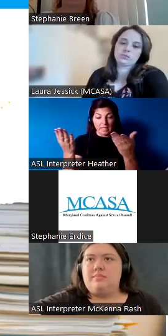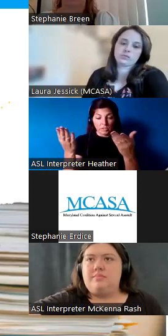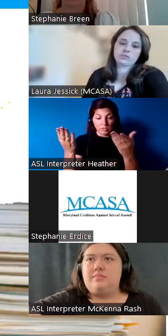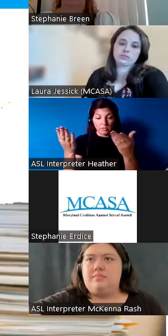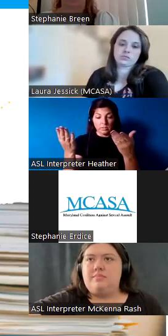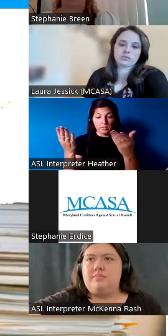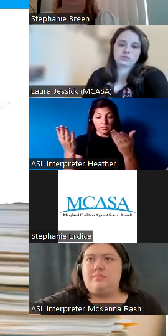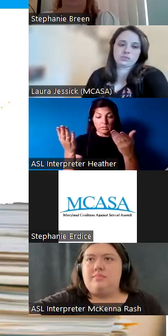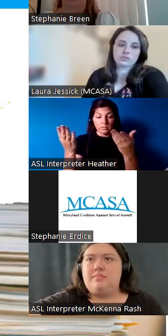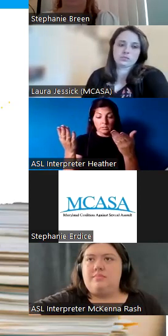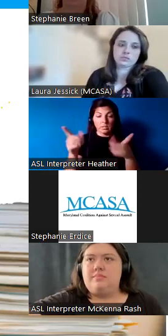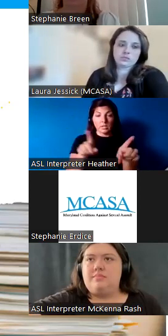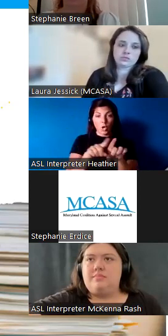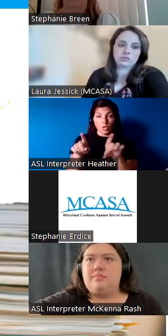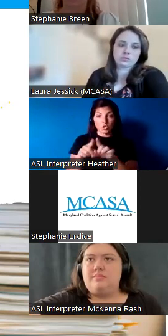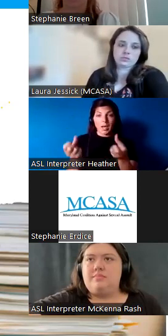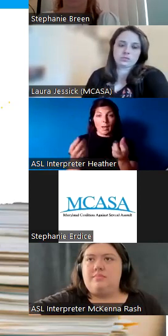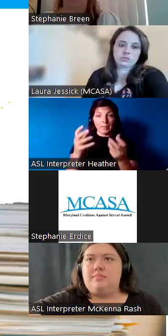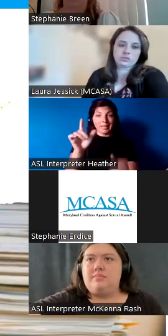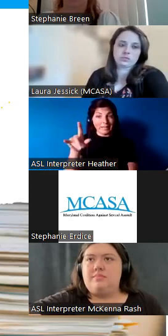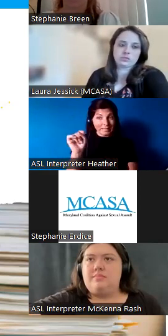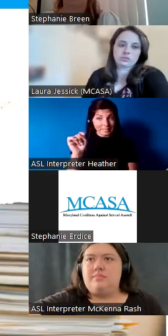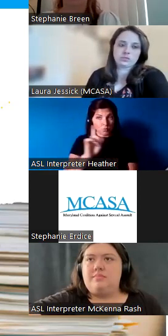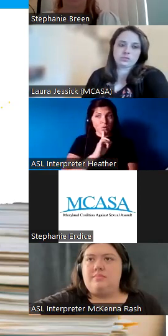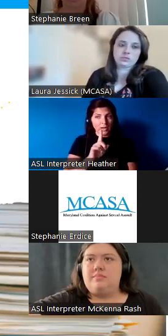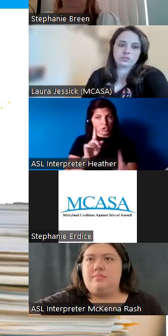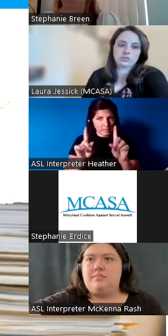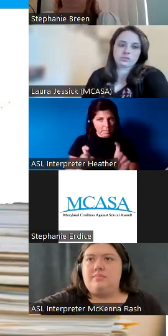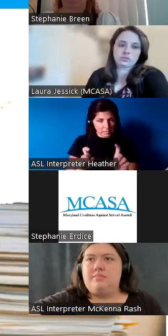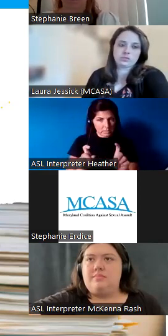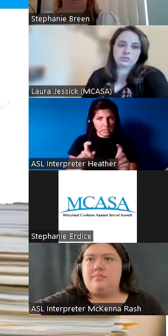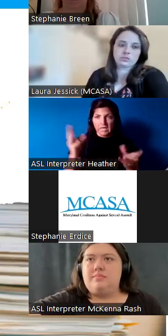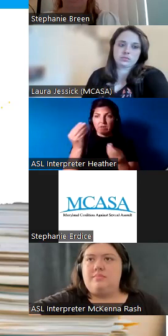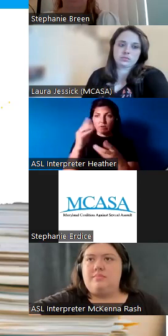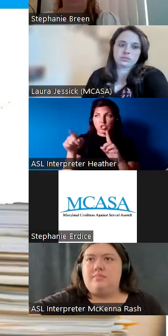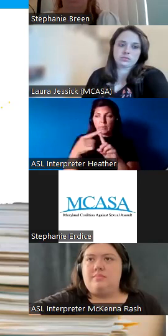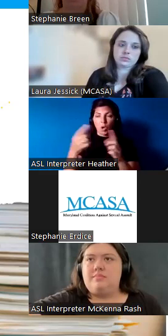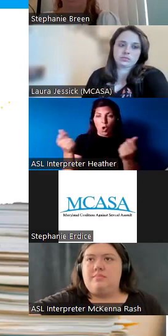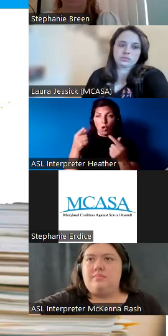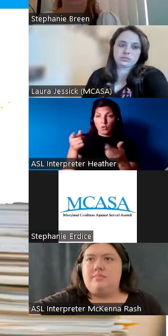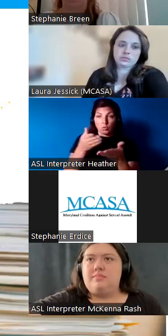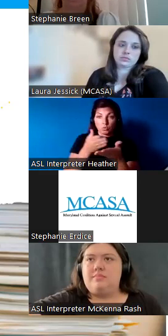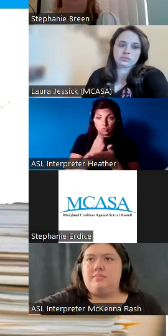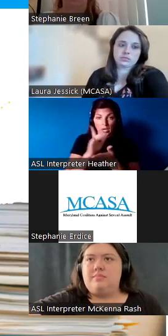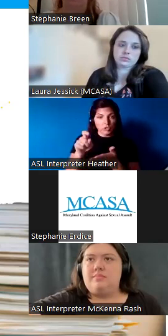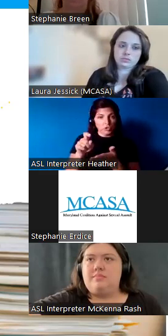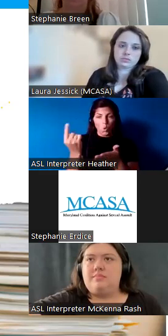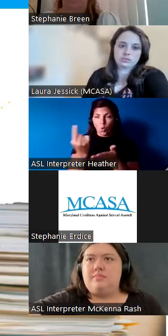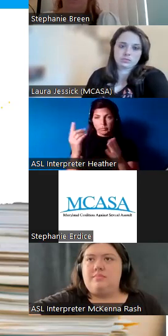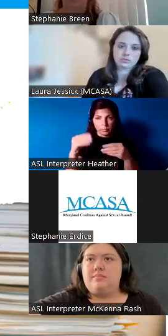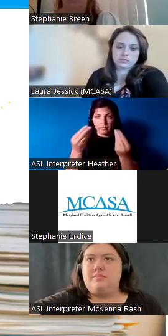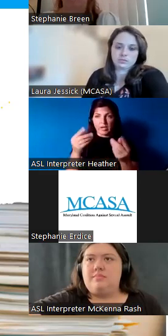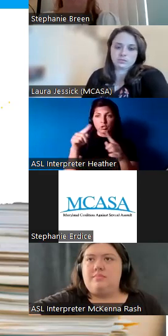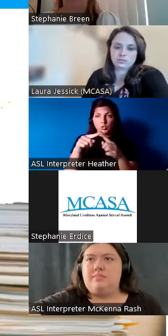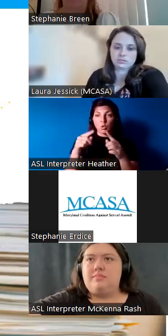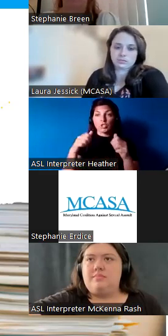many of those kits were actually tested. And information about all of these rights should always be provided to a survivor